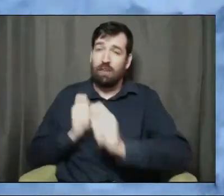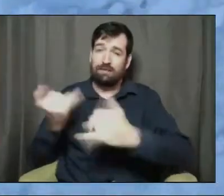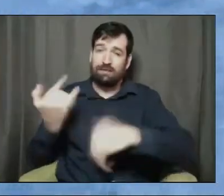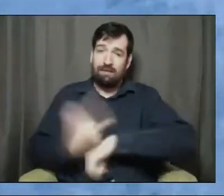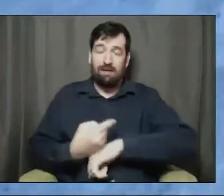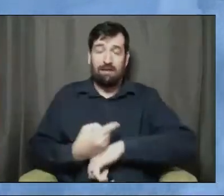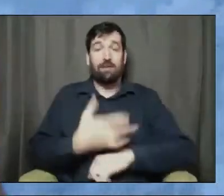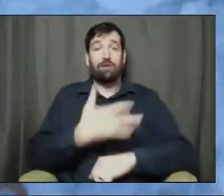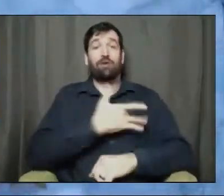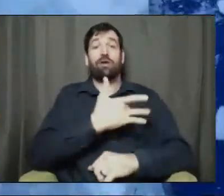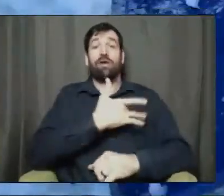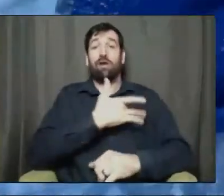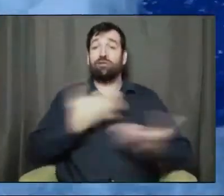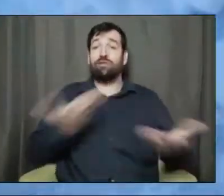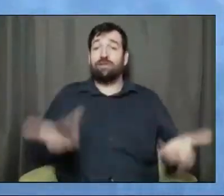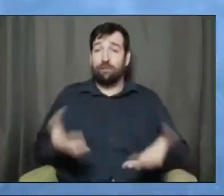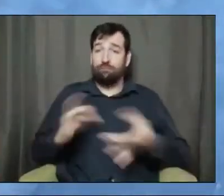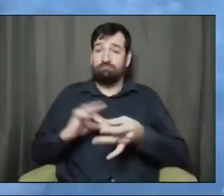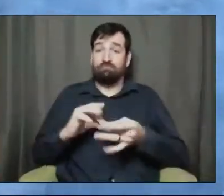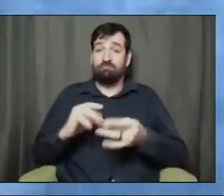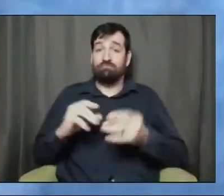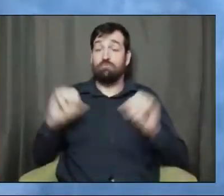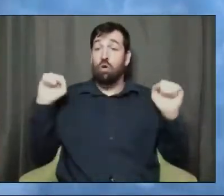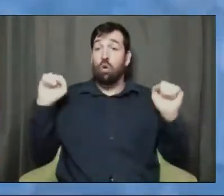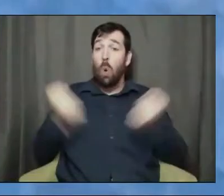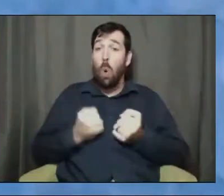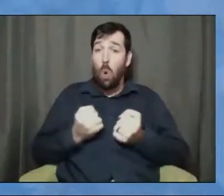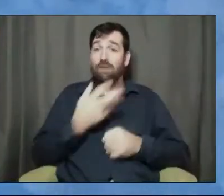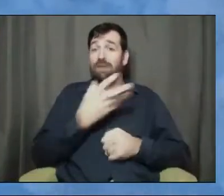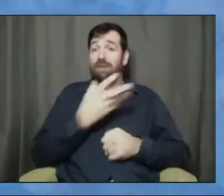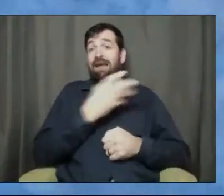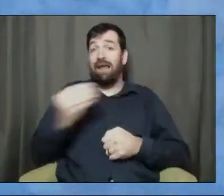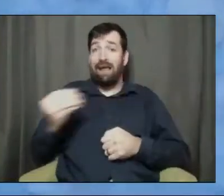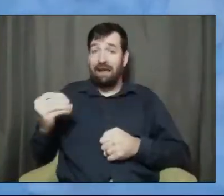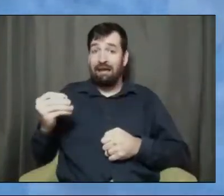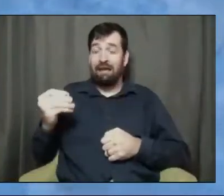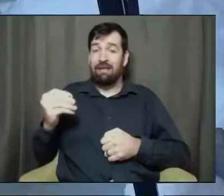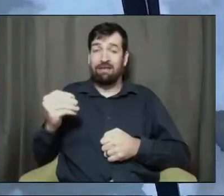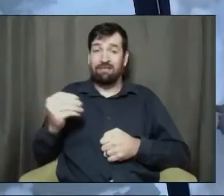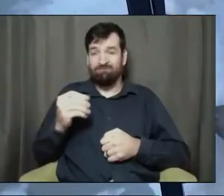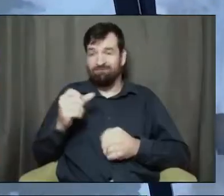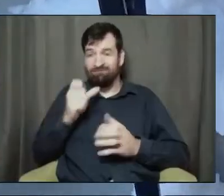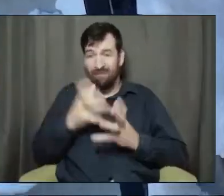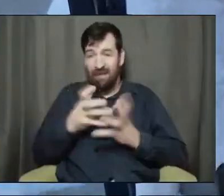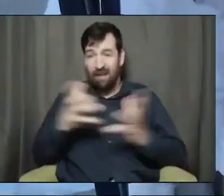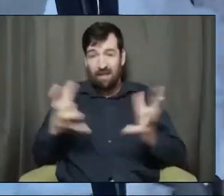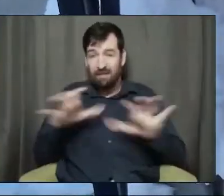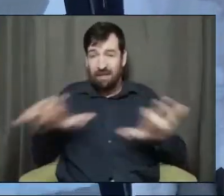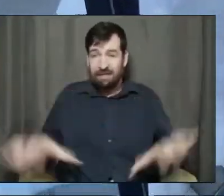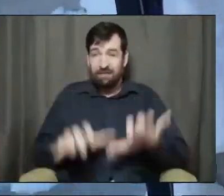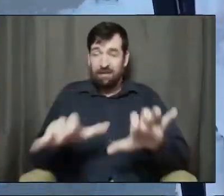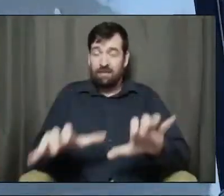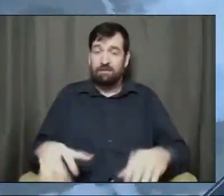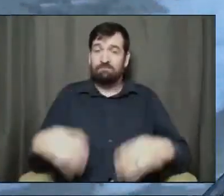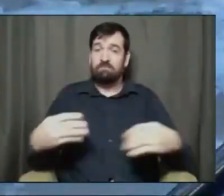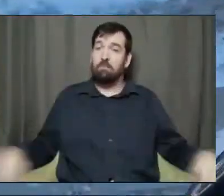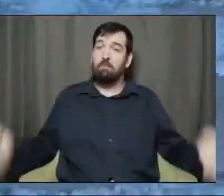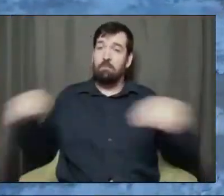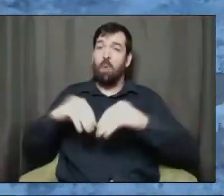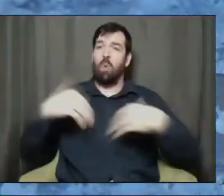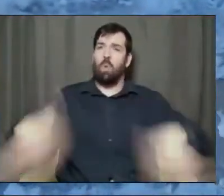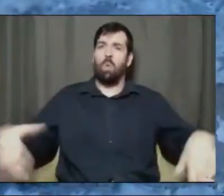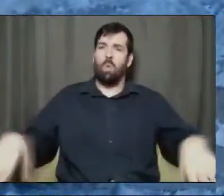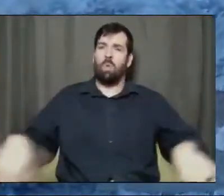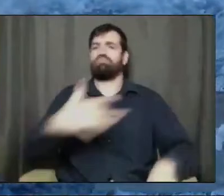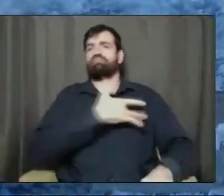say that the cold and added to the lack of activity, that places an extra demand on the human heart, leading to heart